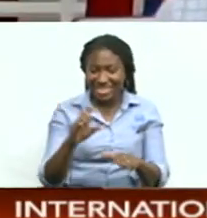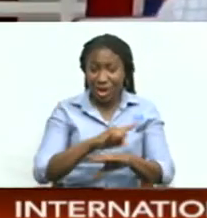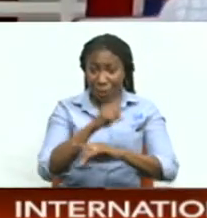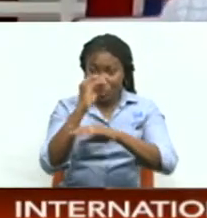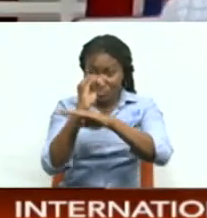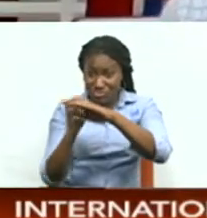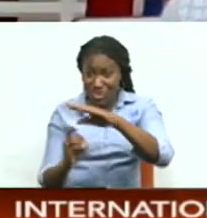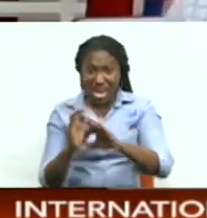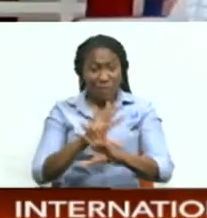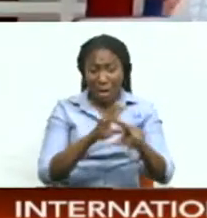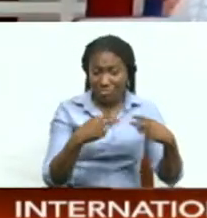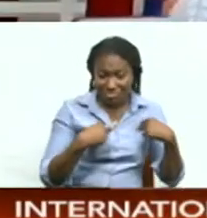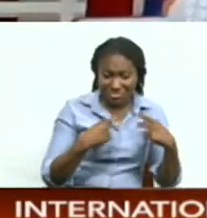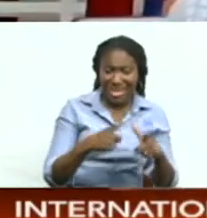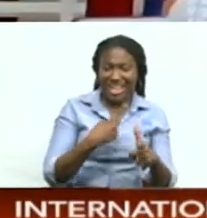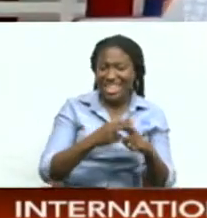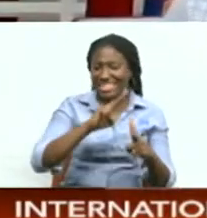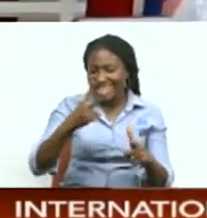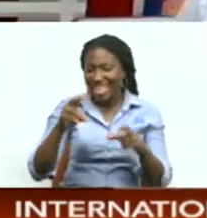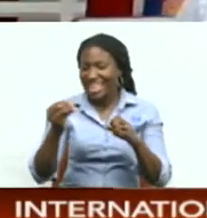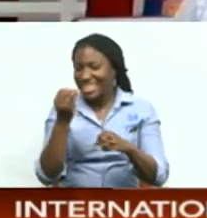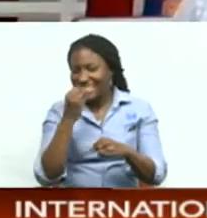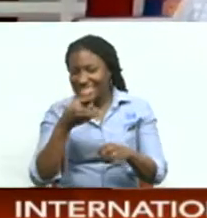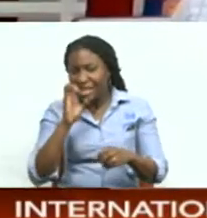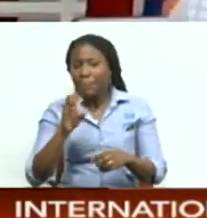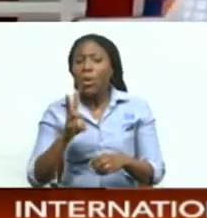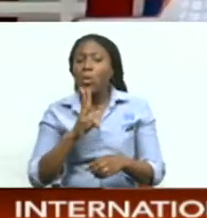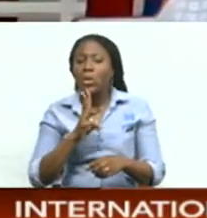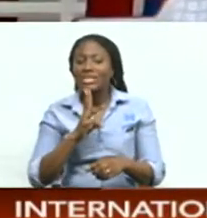you did is not a available and the second best thing is a sip of water